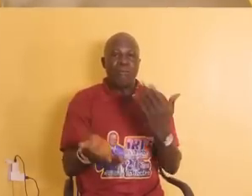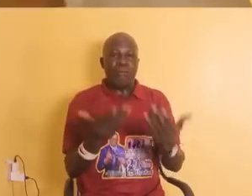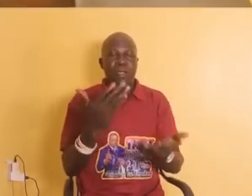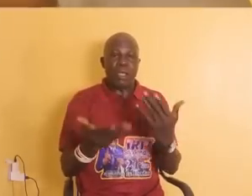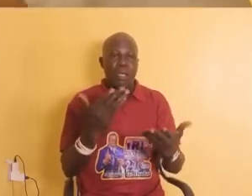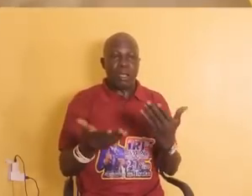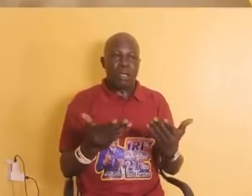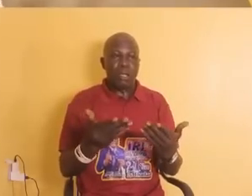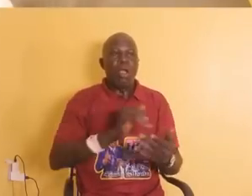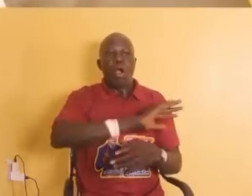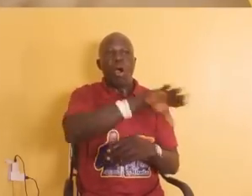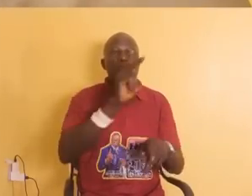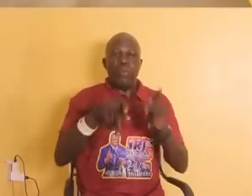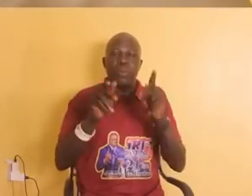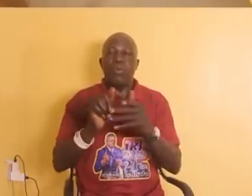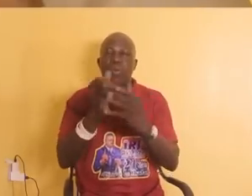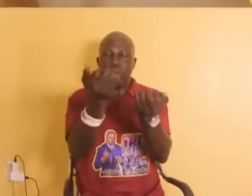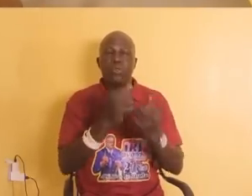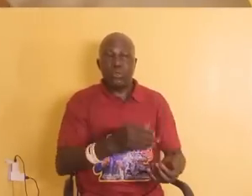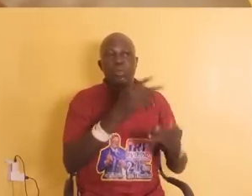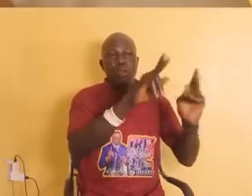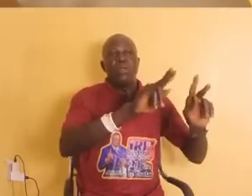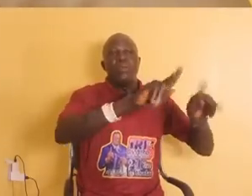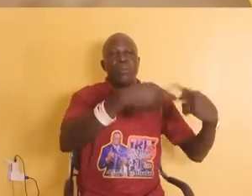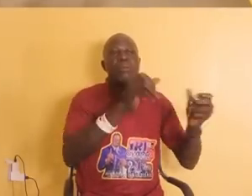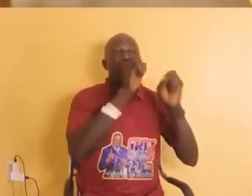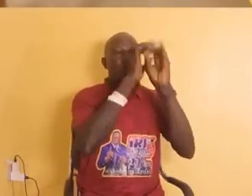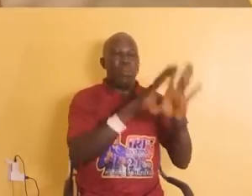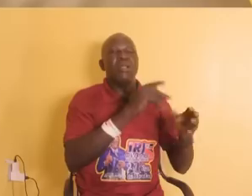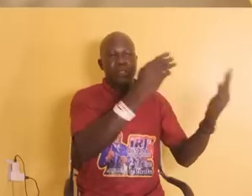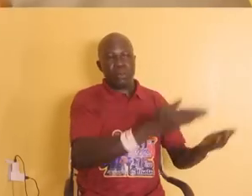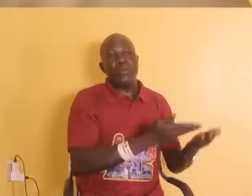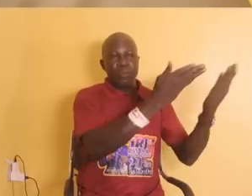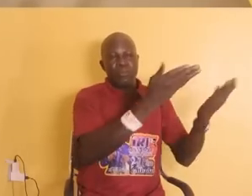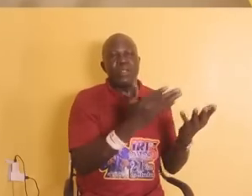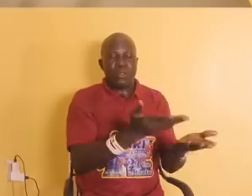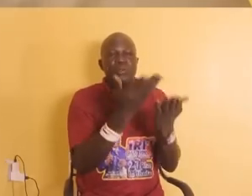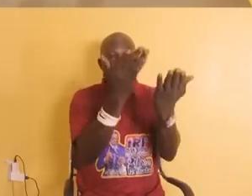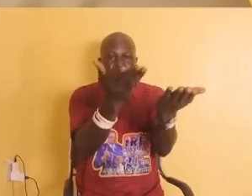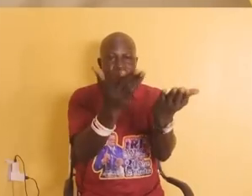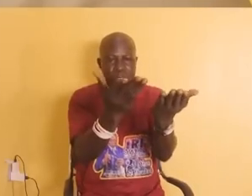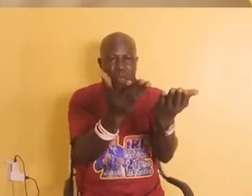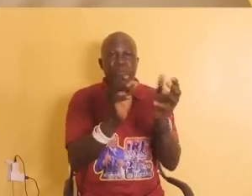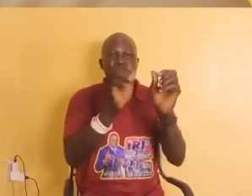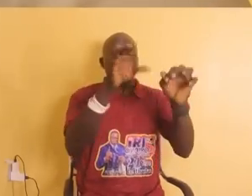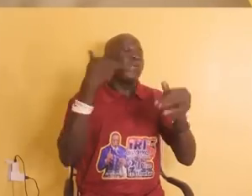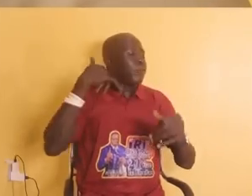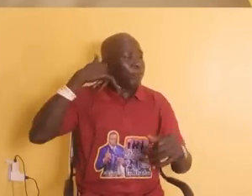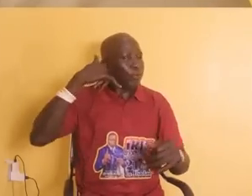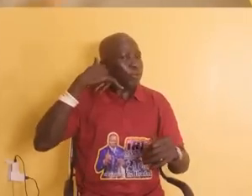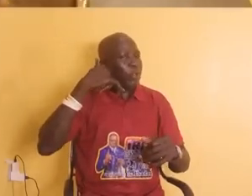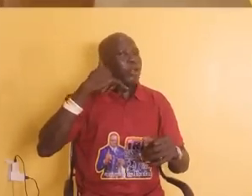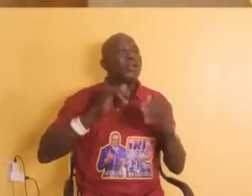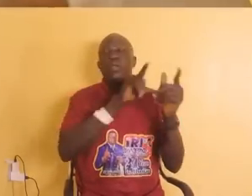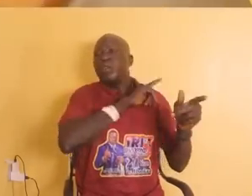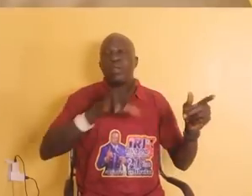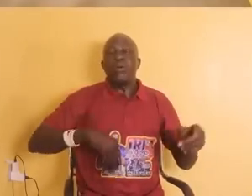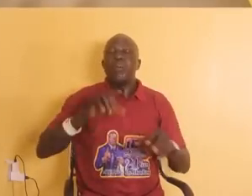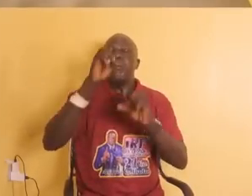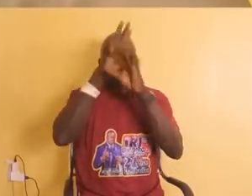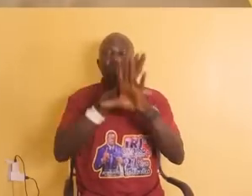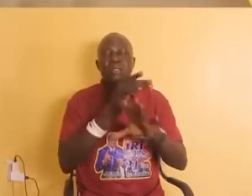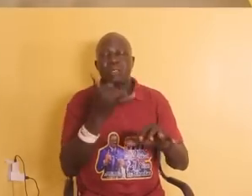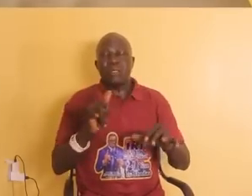Fire. And yet I'm saying to that you bless the prophet today. Spread your hands. Bring out your phone. God